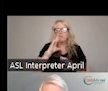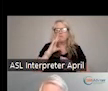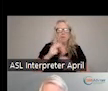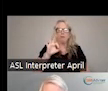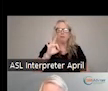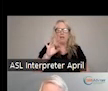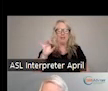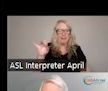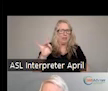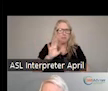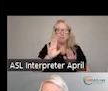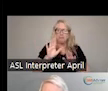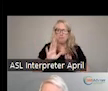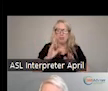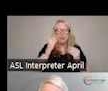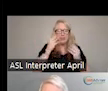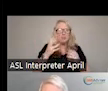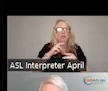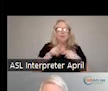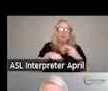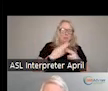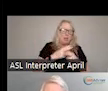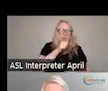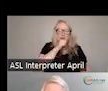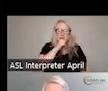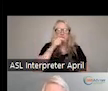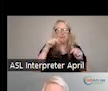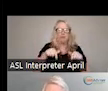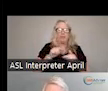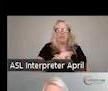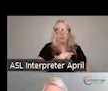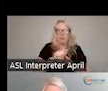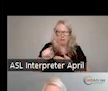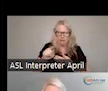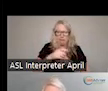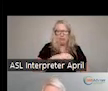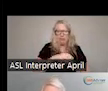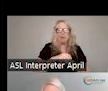great. There was a whole thing on privacy this week. Notice our